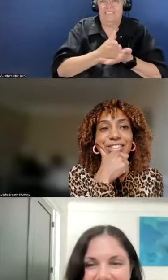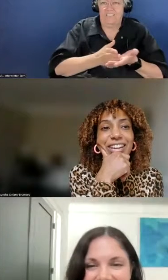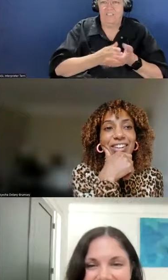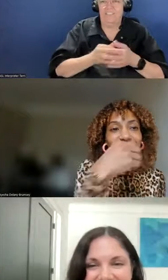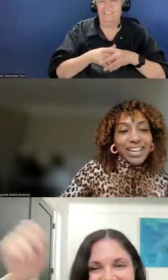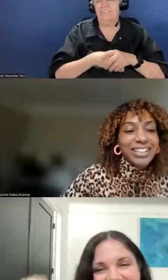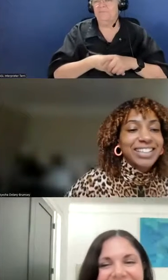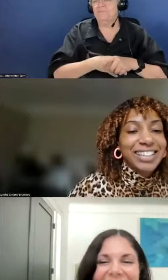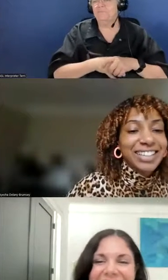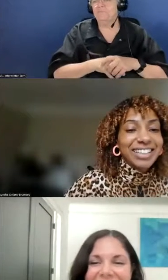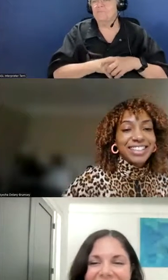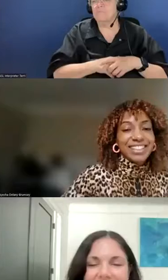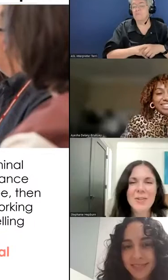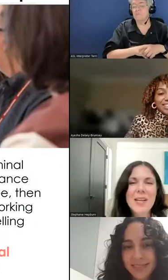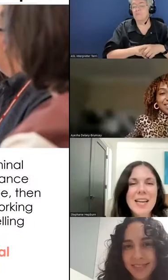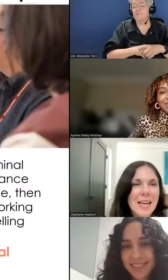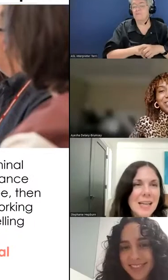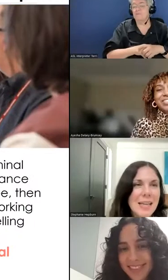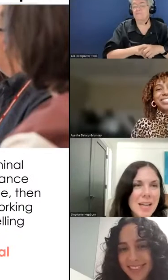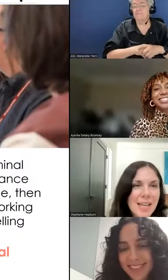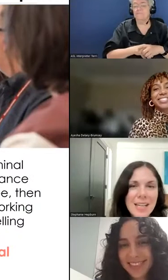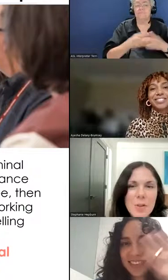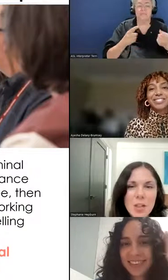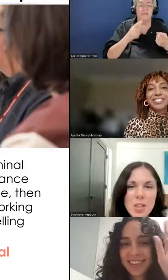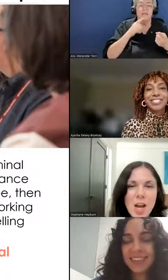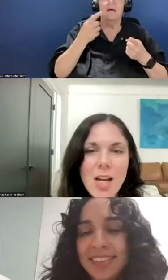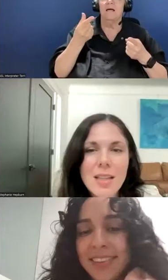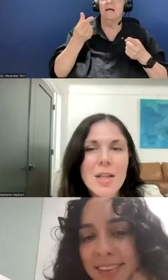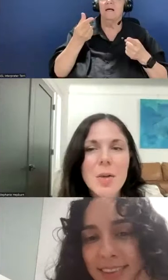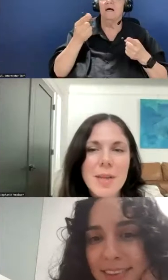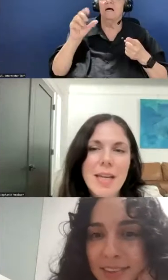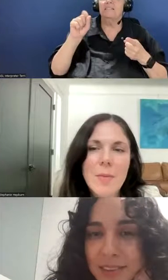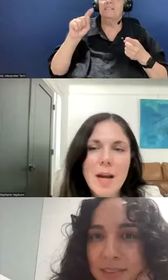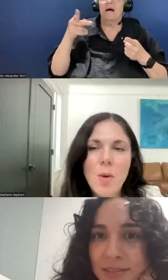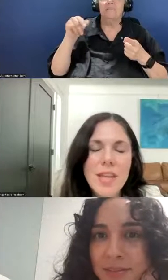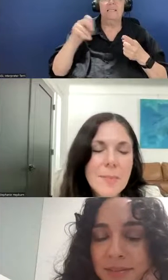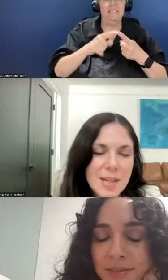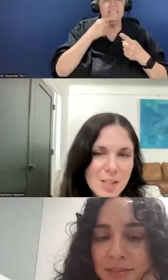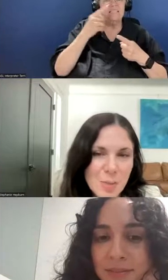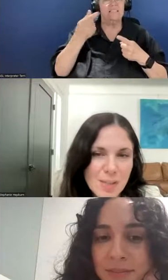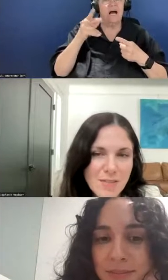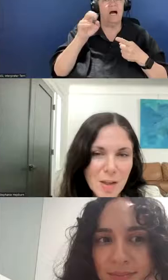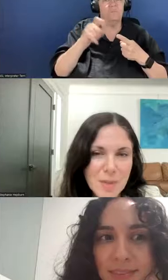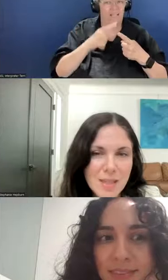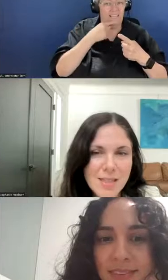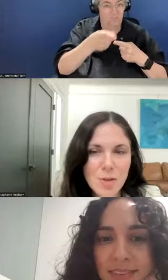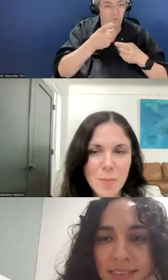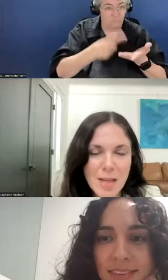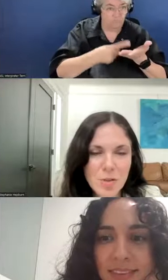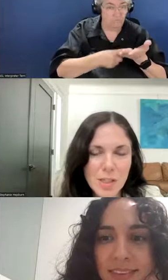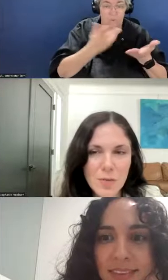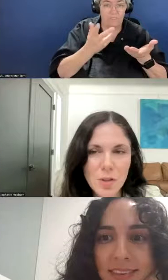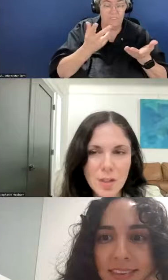let you take it away. Thank you. Gabriela, if you could talk a little bit about what the impetus was for developing the